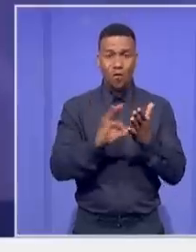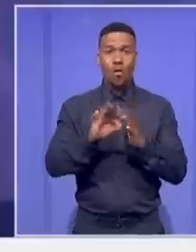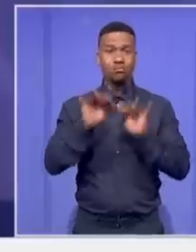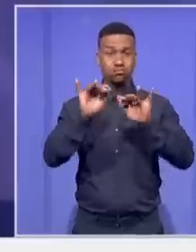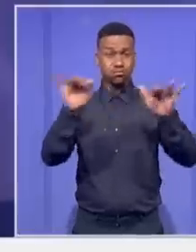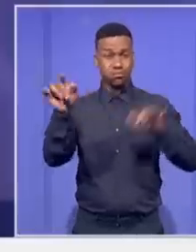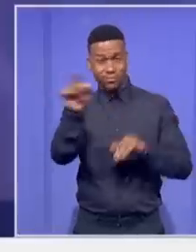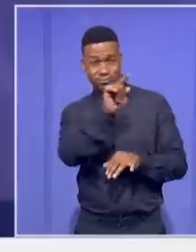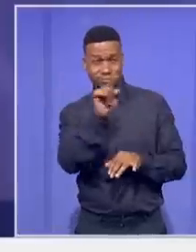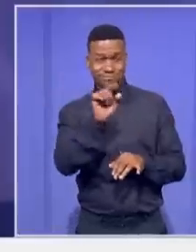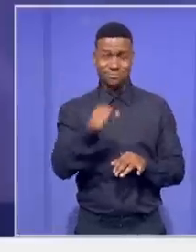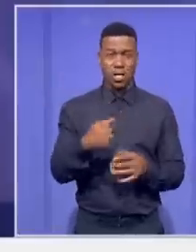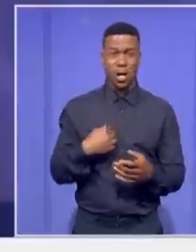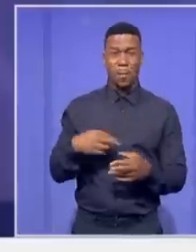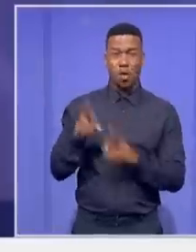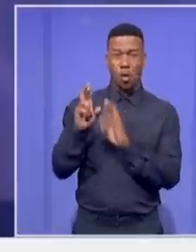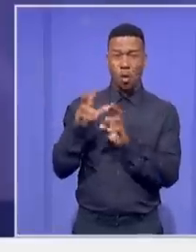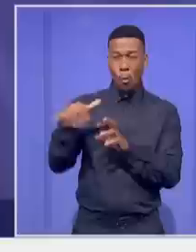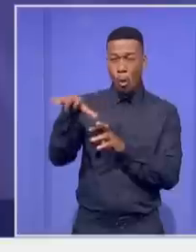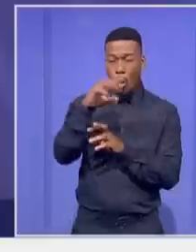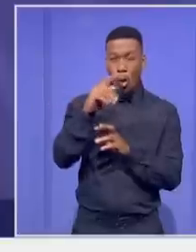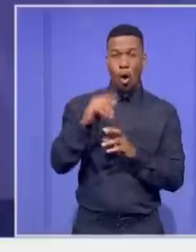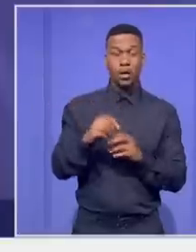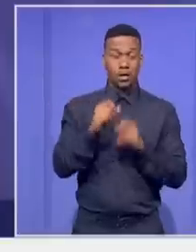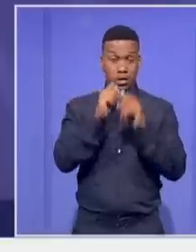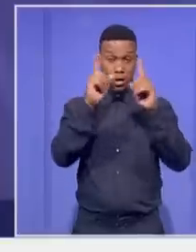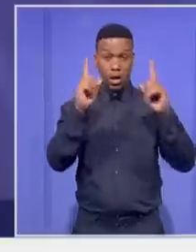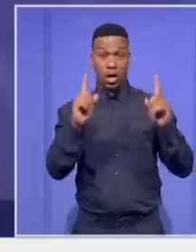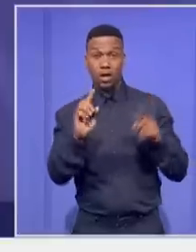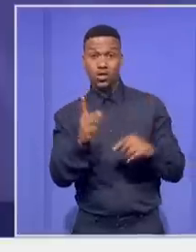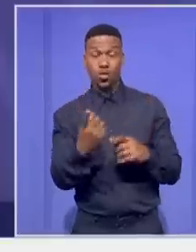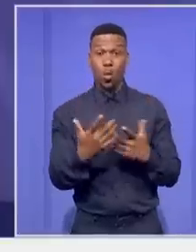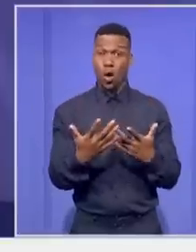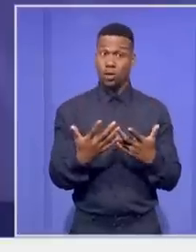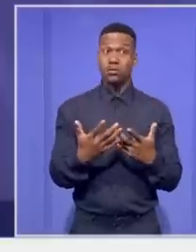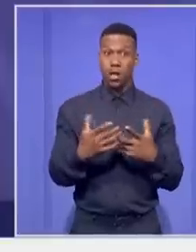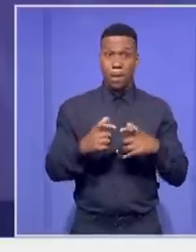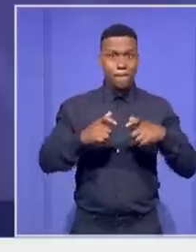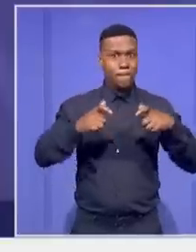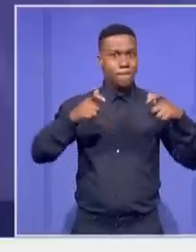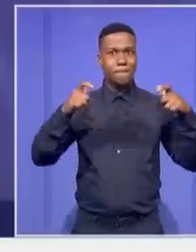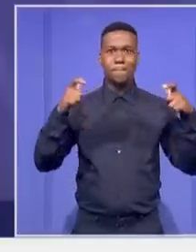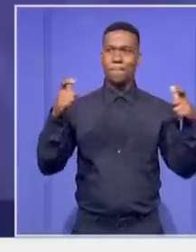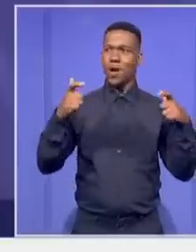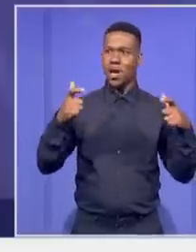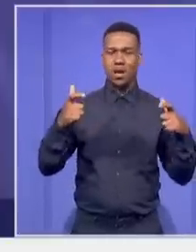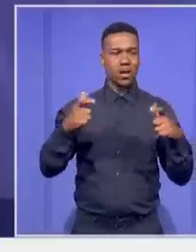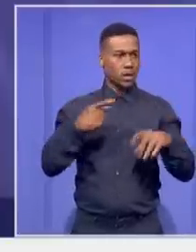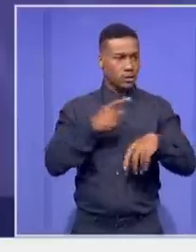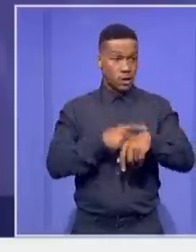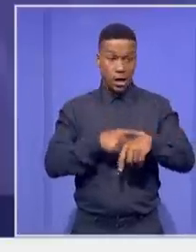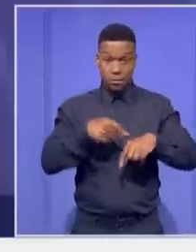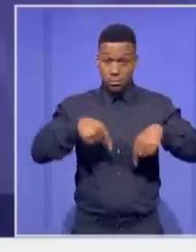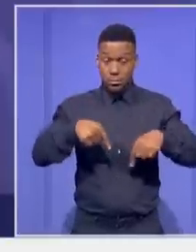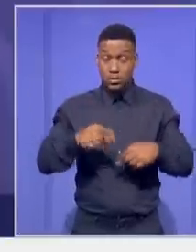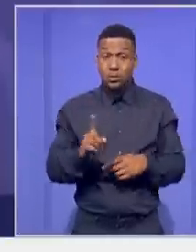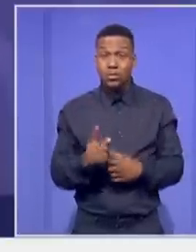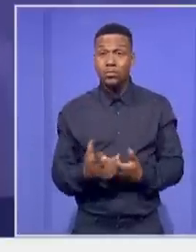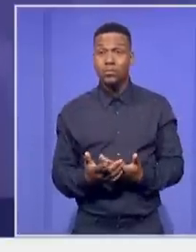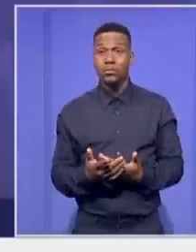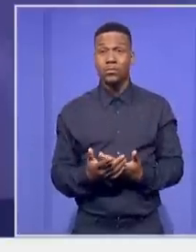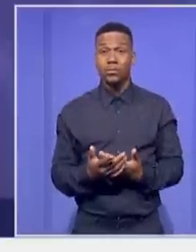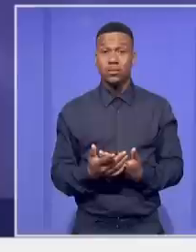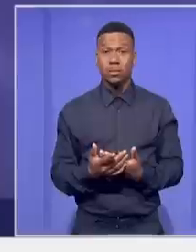hope that you all realize sitting in this conference hall today just how big a momentous moment this is and what